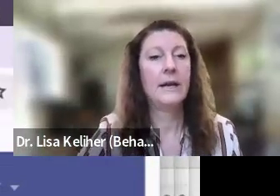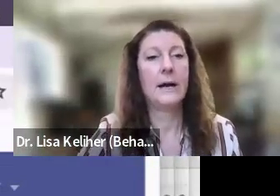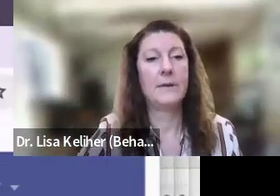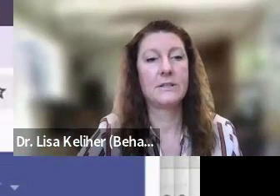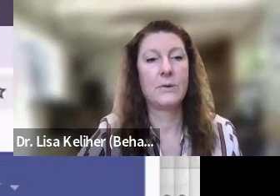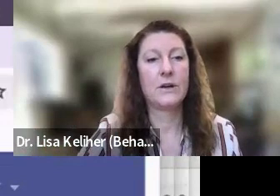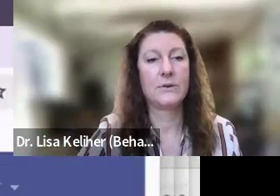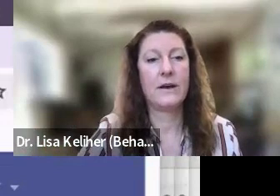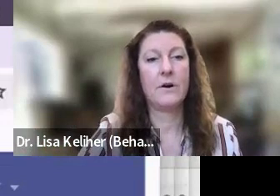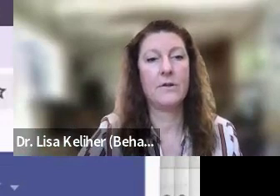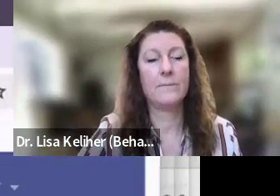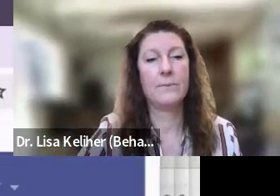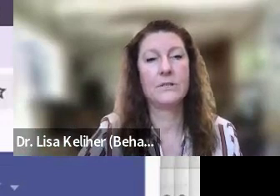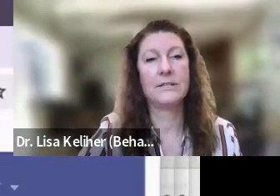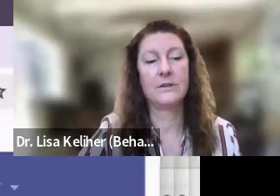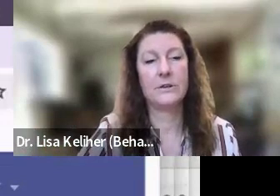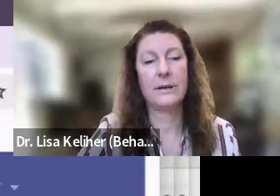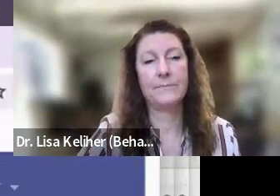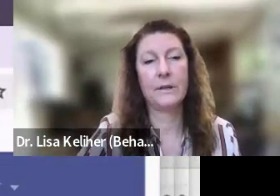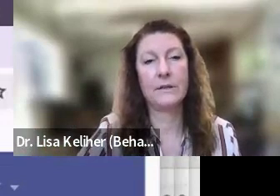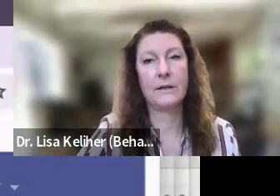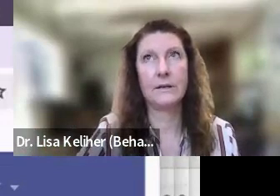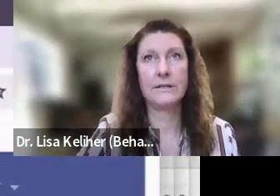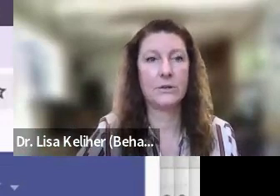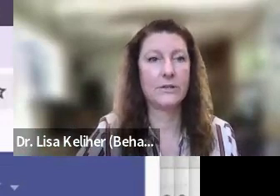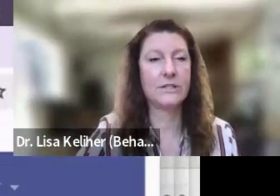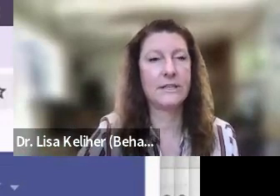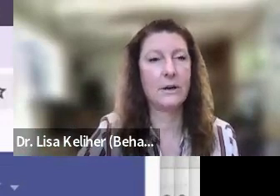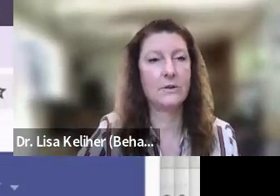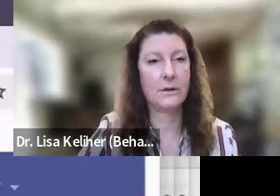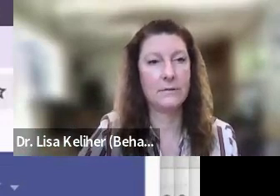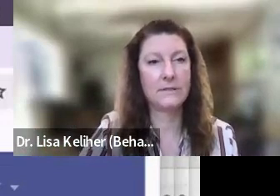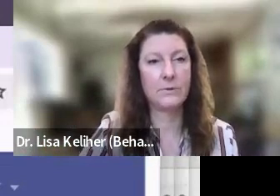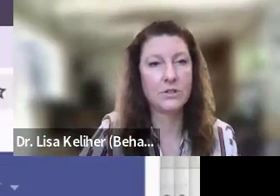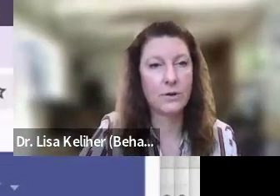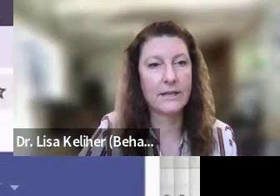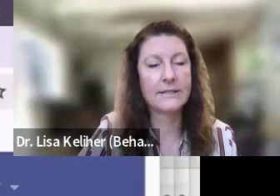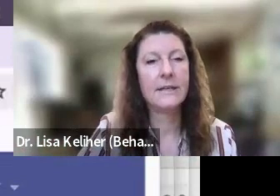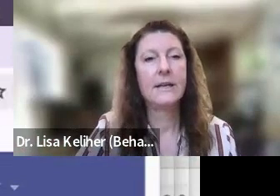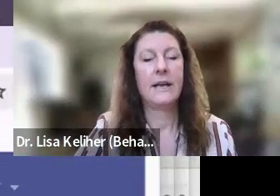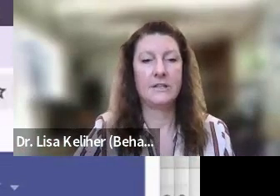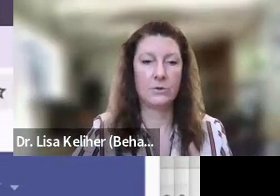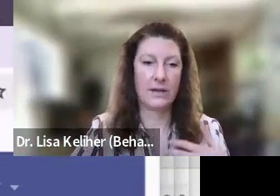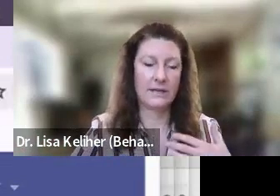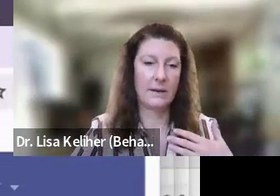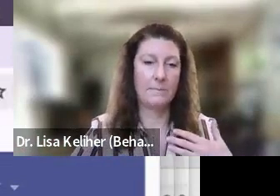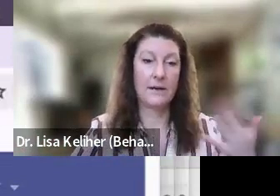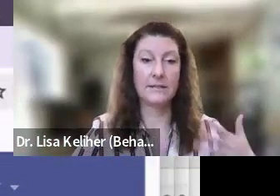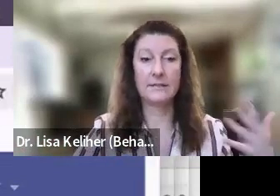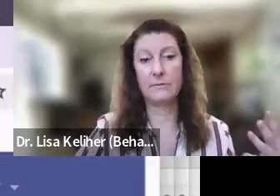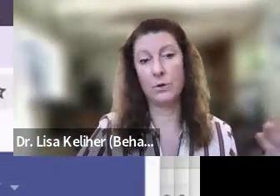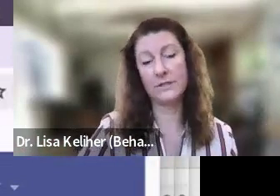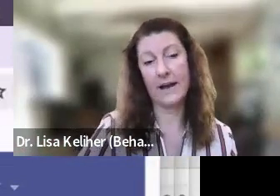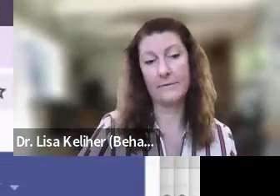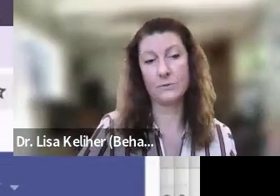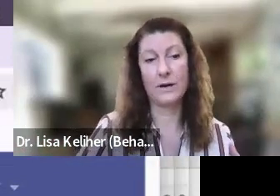lot. And so we also have all the person-centered considerations in here, someone's strengths. And so that